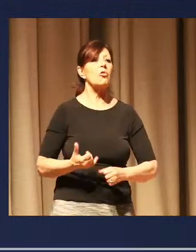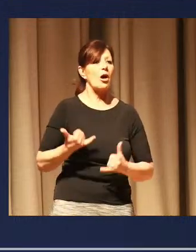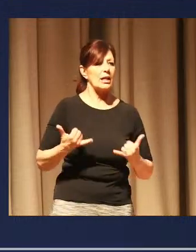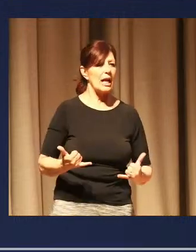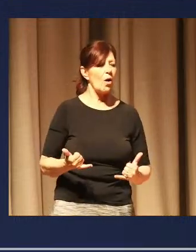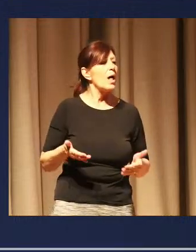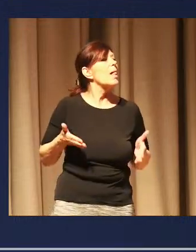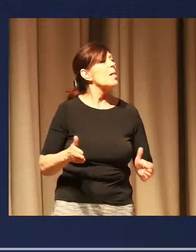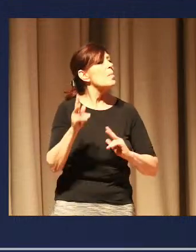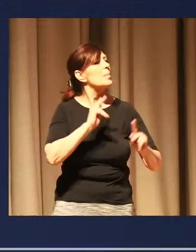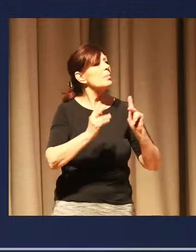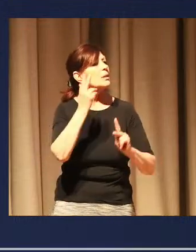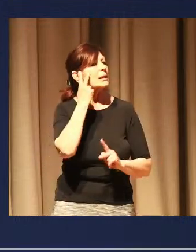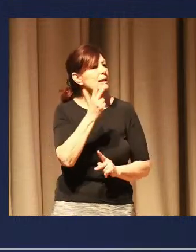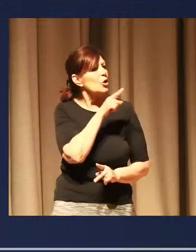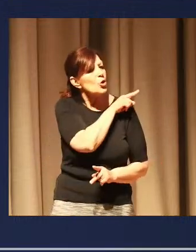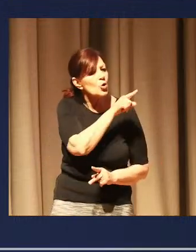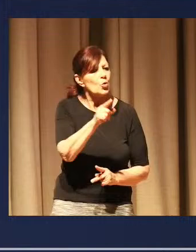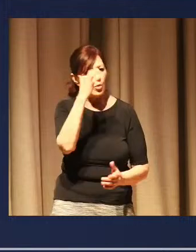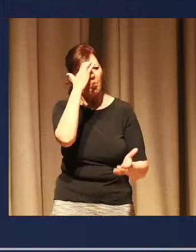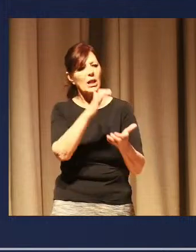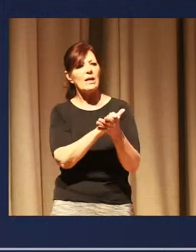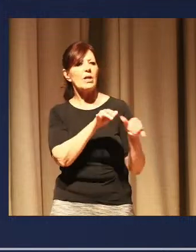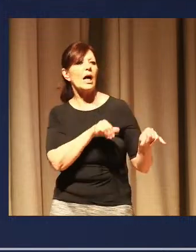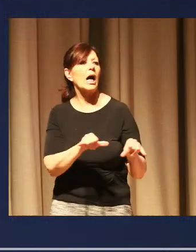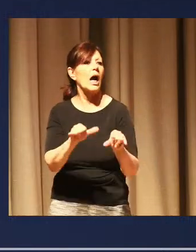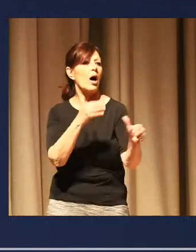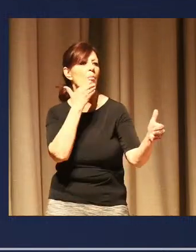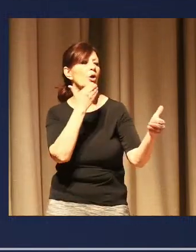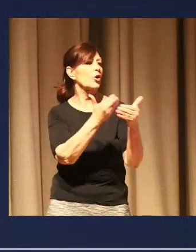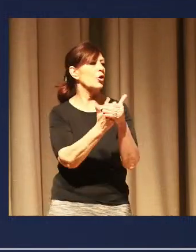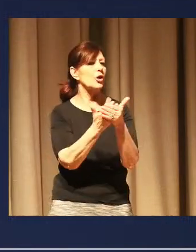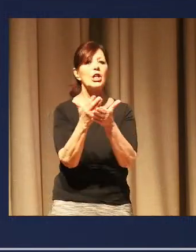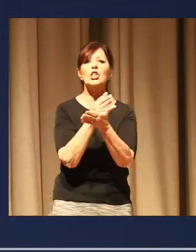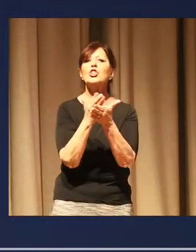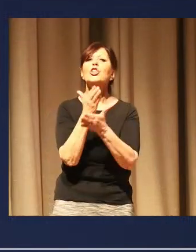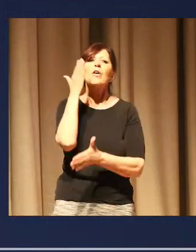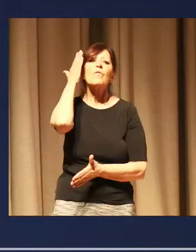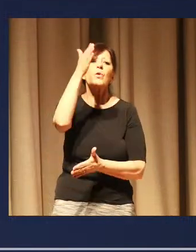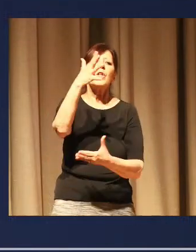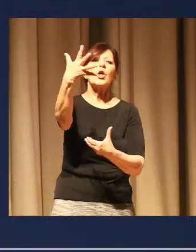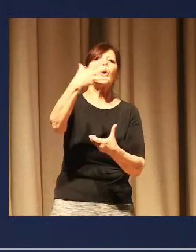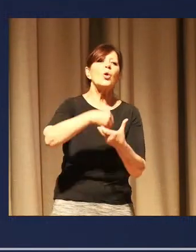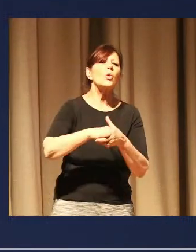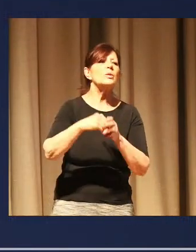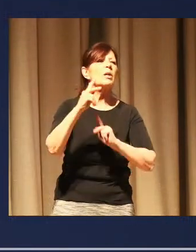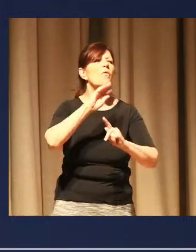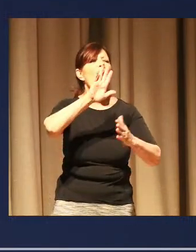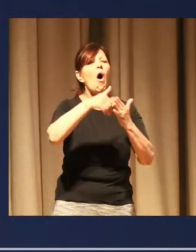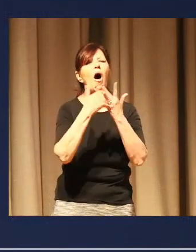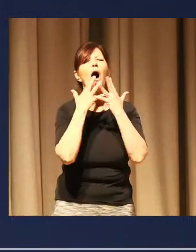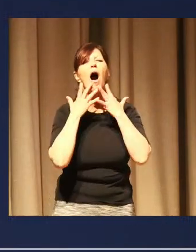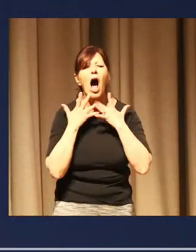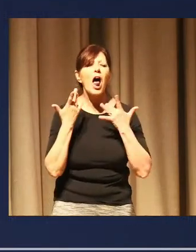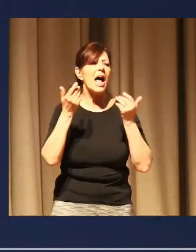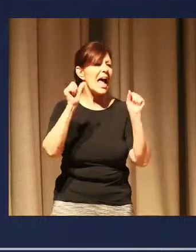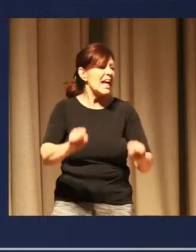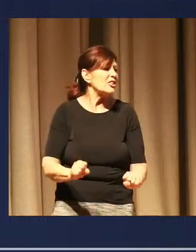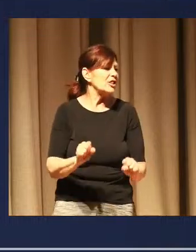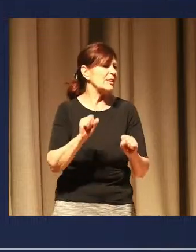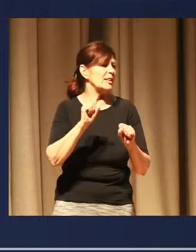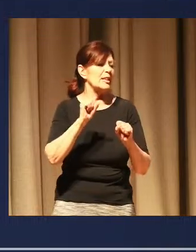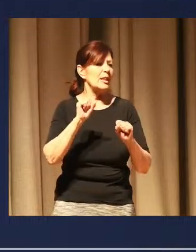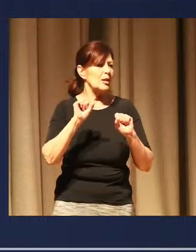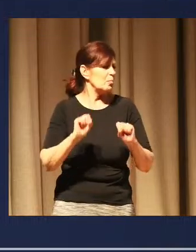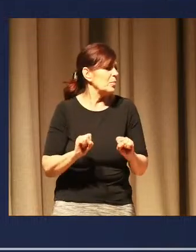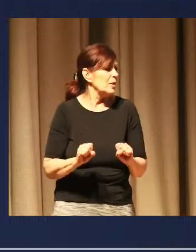people see that you believe in a common good, a shared future that includes people of all colors, creeds, ages, and abilities, a